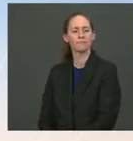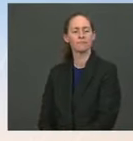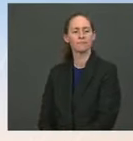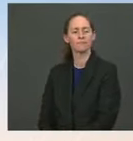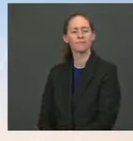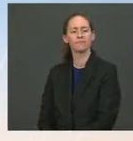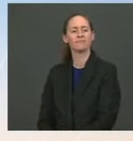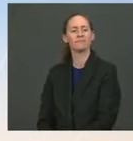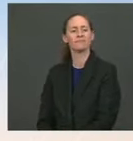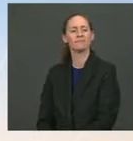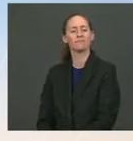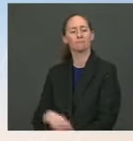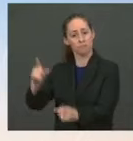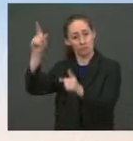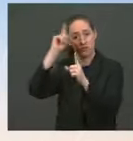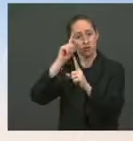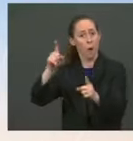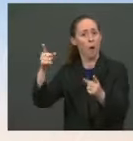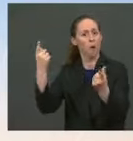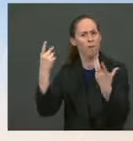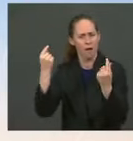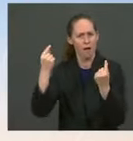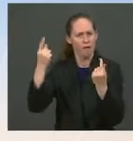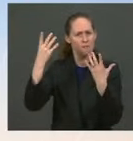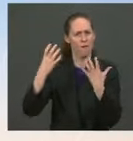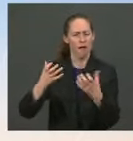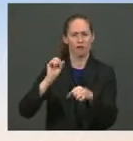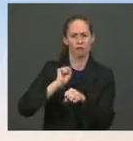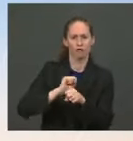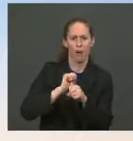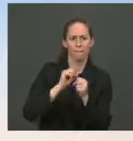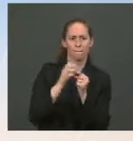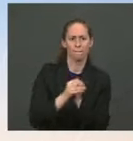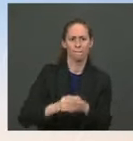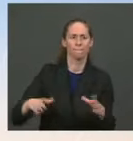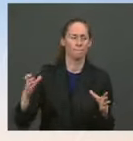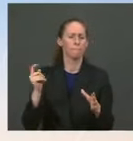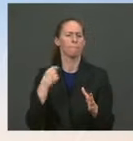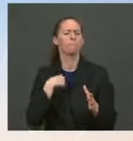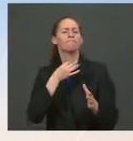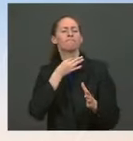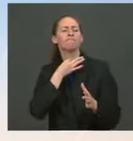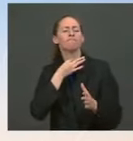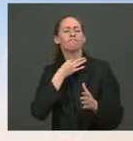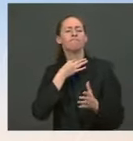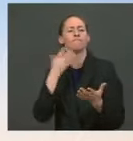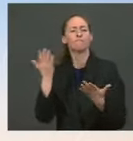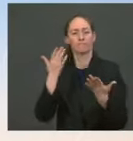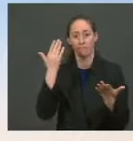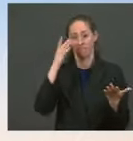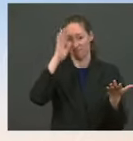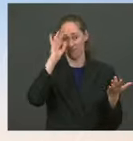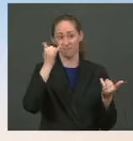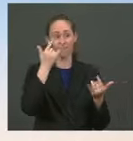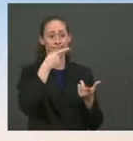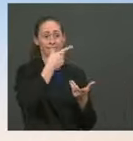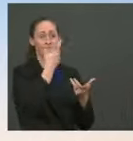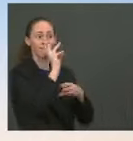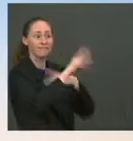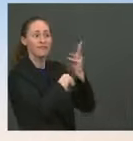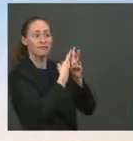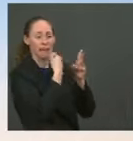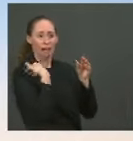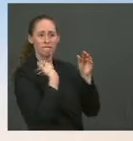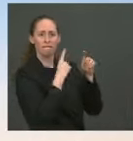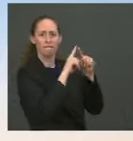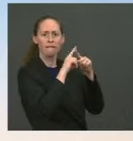jobs as well, but you are dealing with worker shortages right now. So how do you deal with the worker